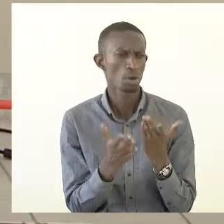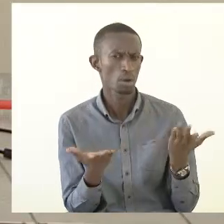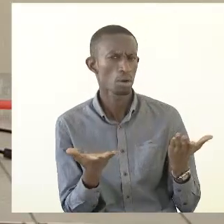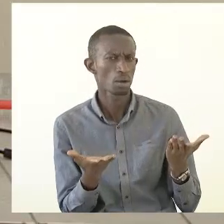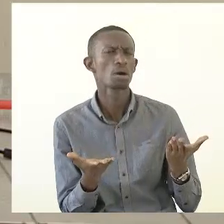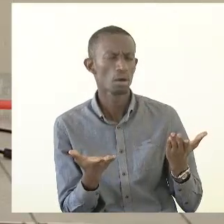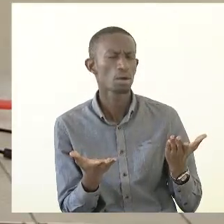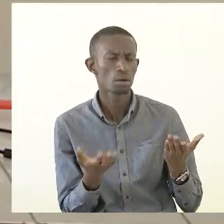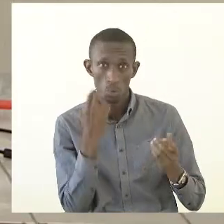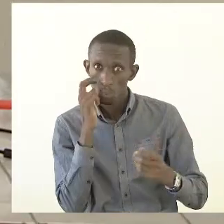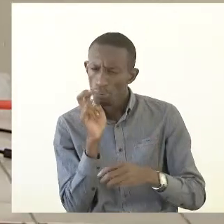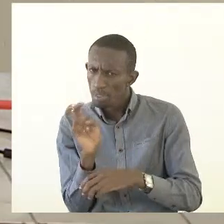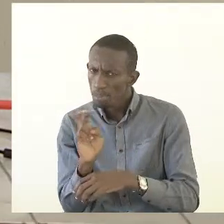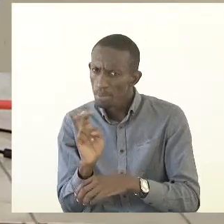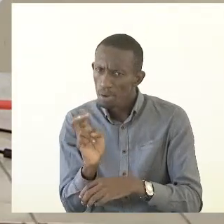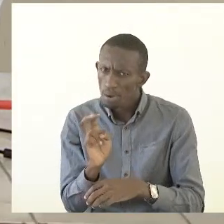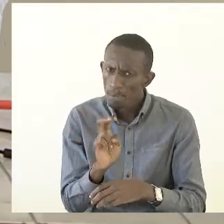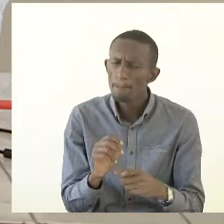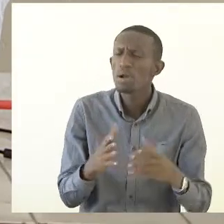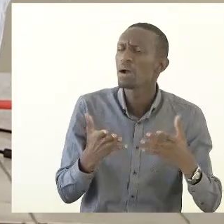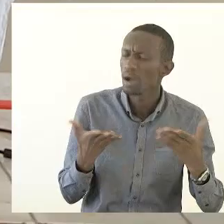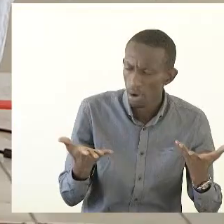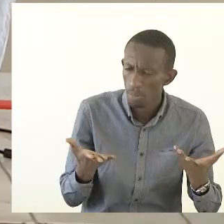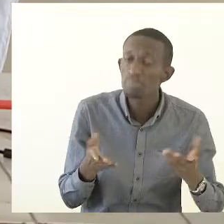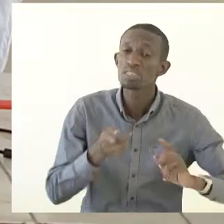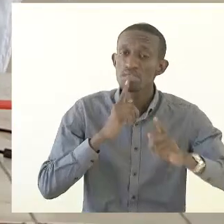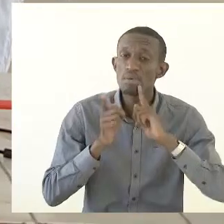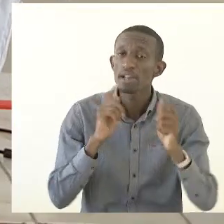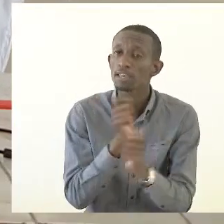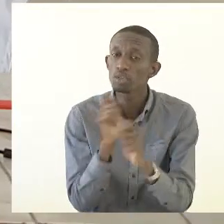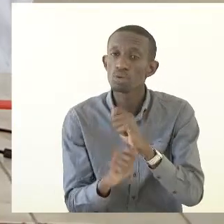Bendix solution is blue in color.